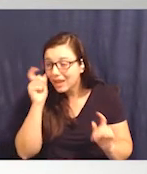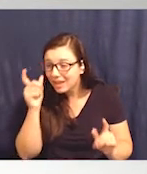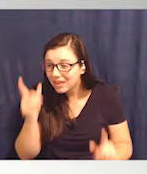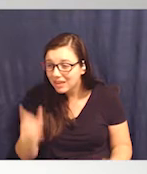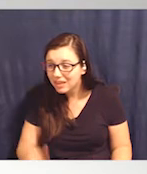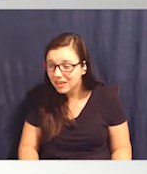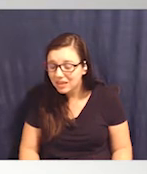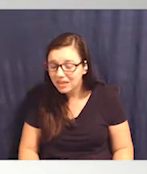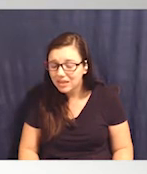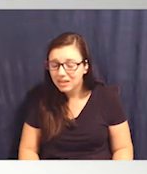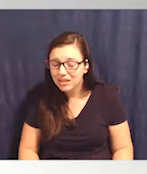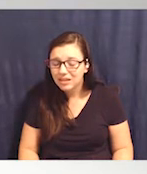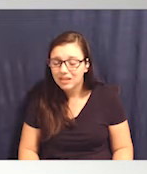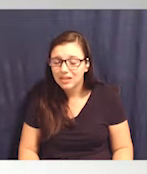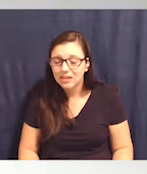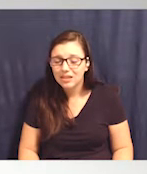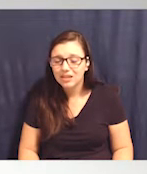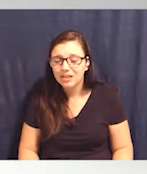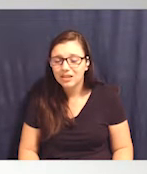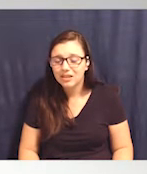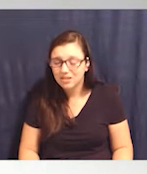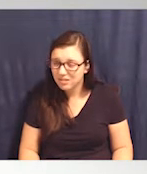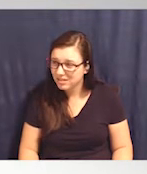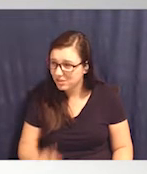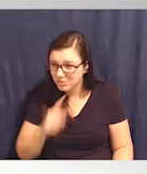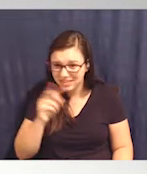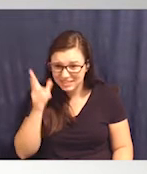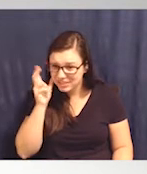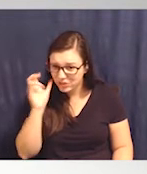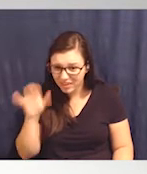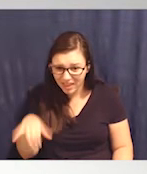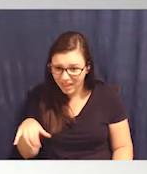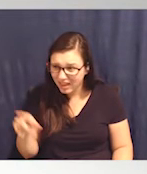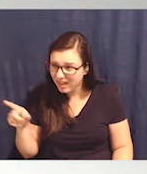Does he really not hear this?